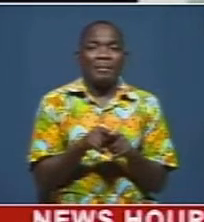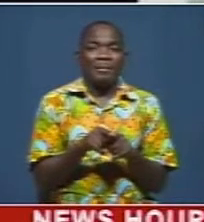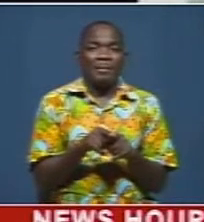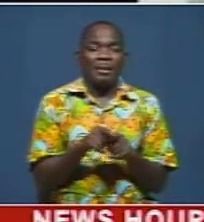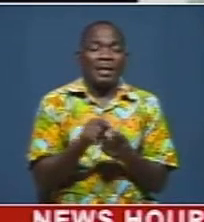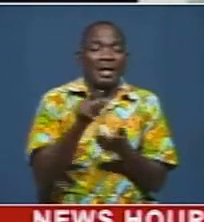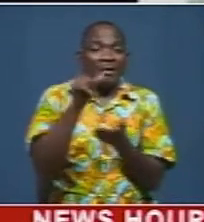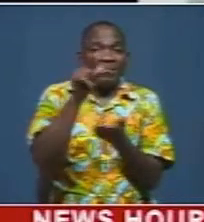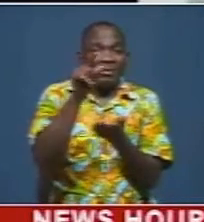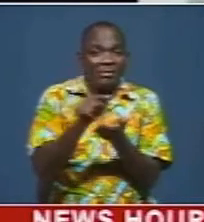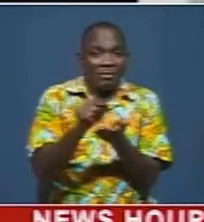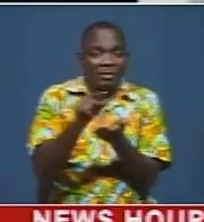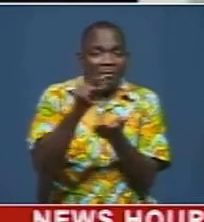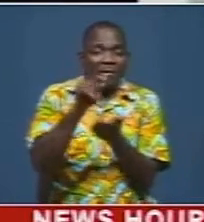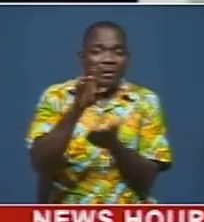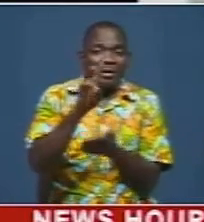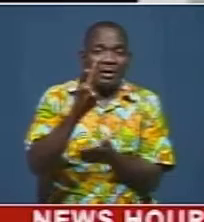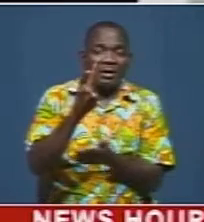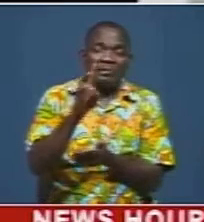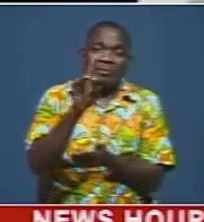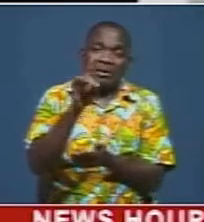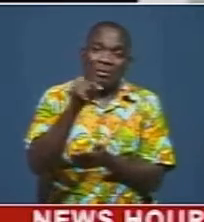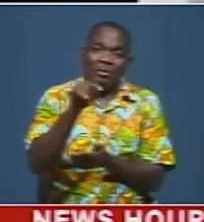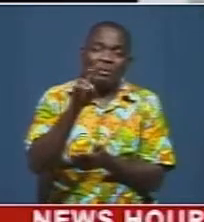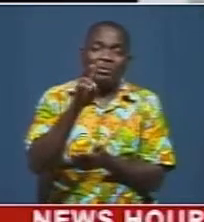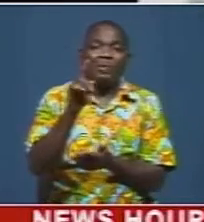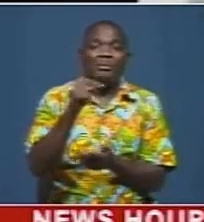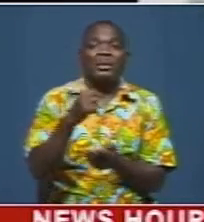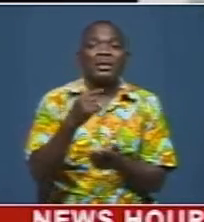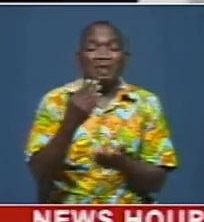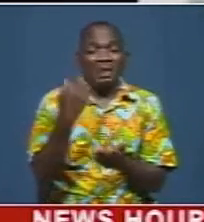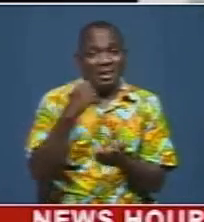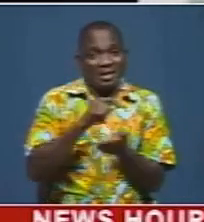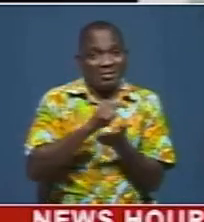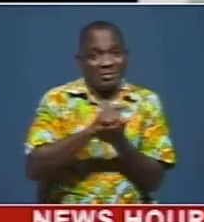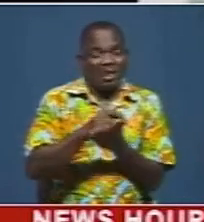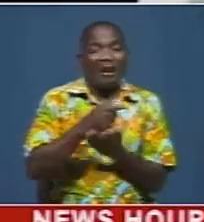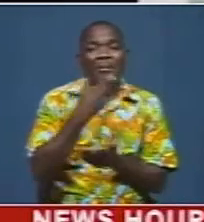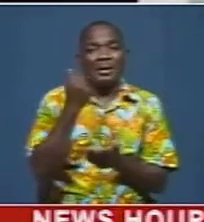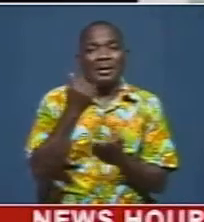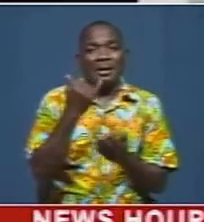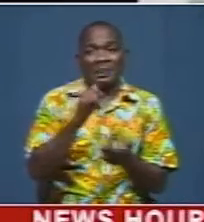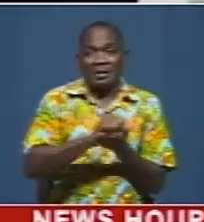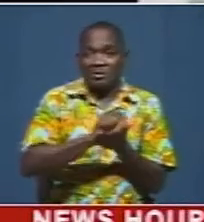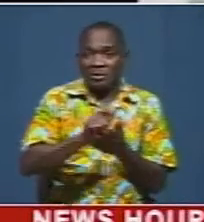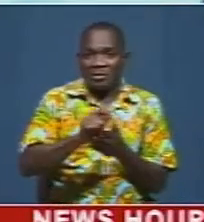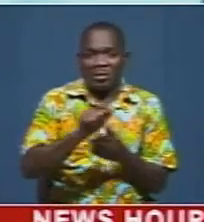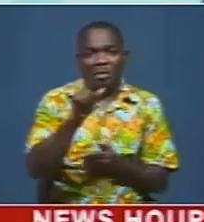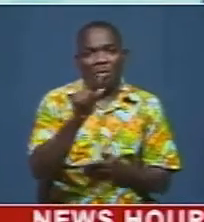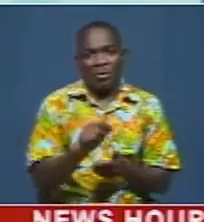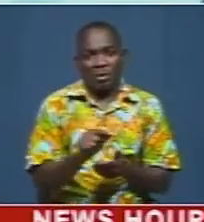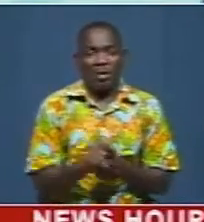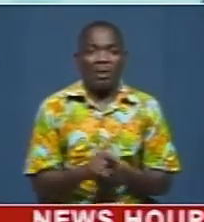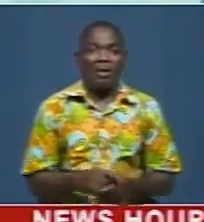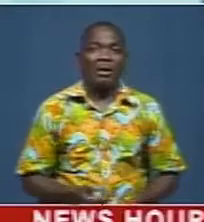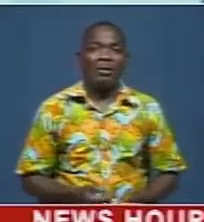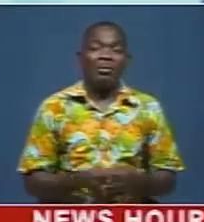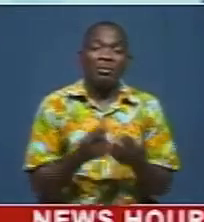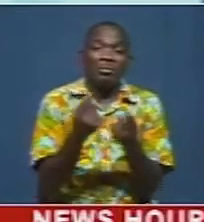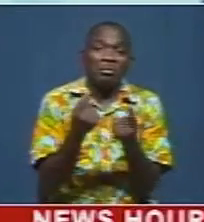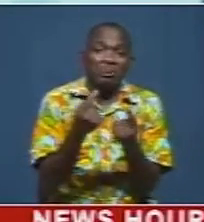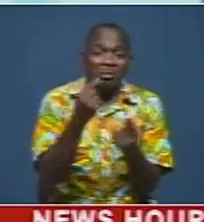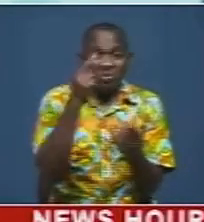by 8.71. So relatively, I would say last week was quite better than this week. The whole thing has to do